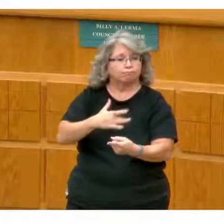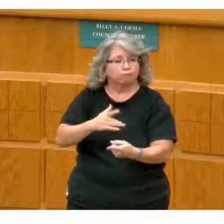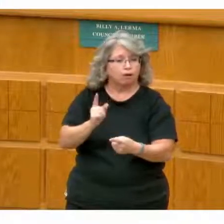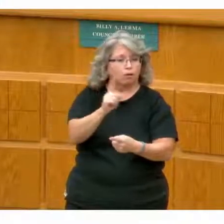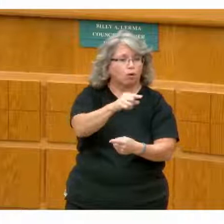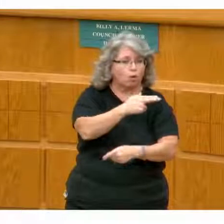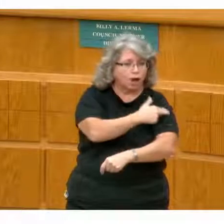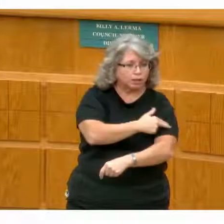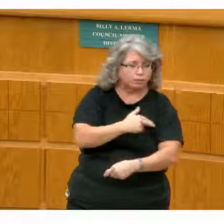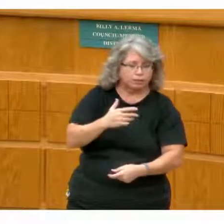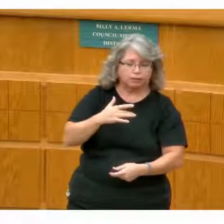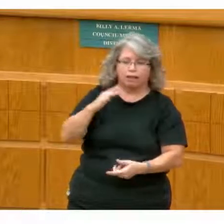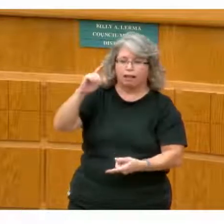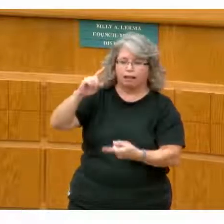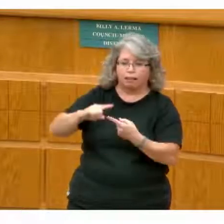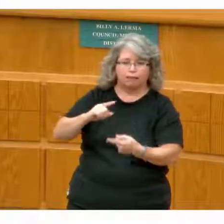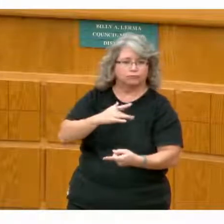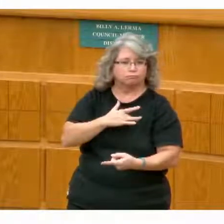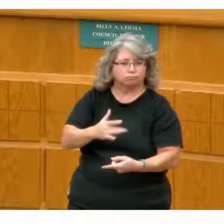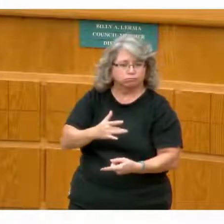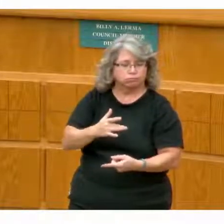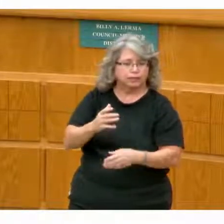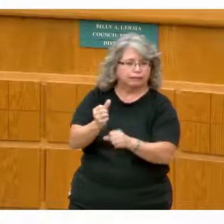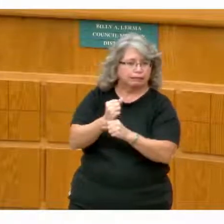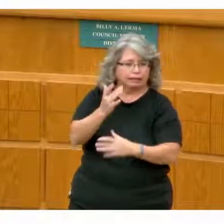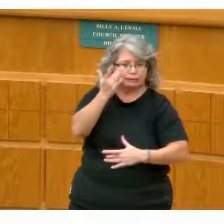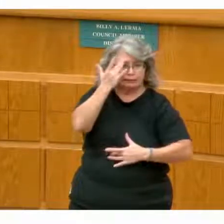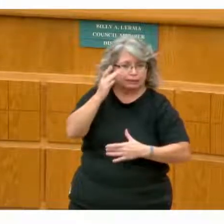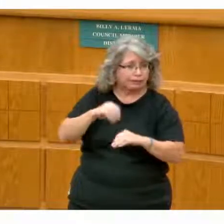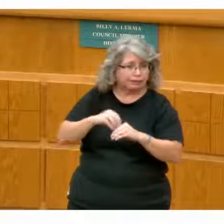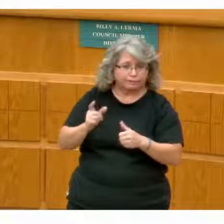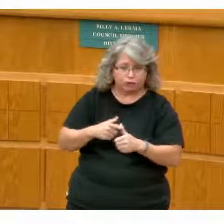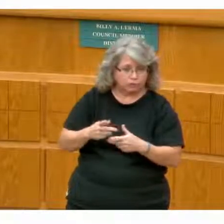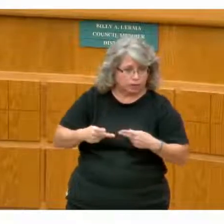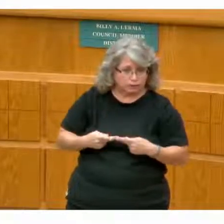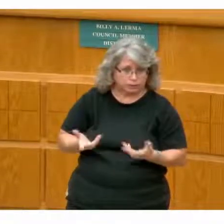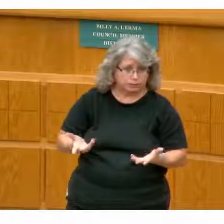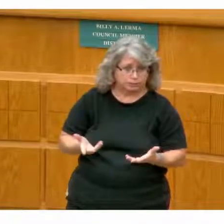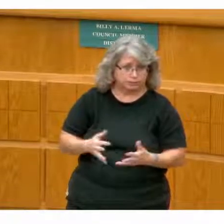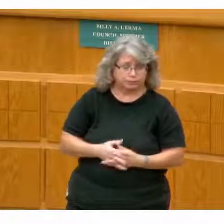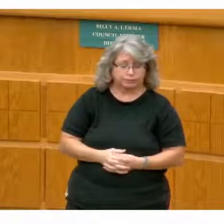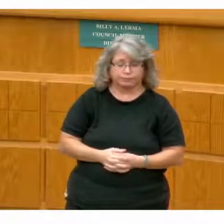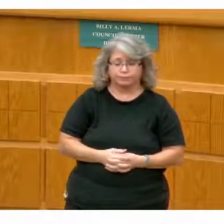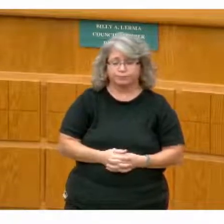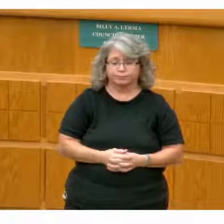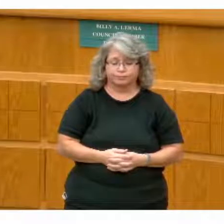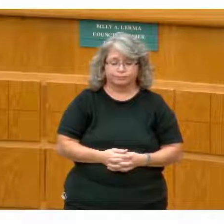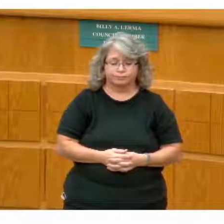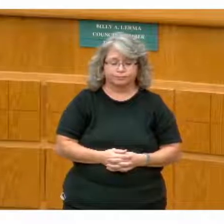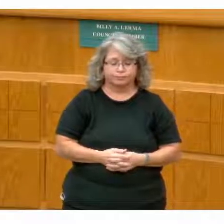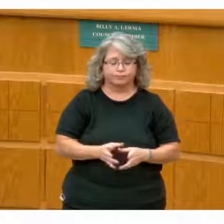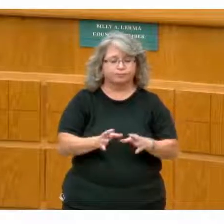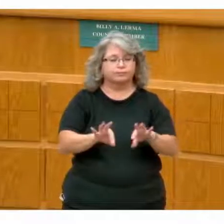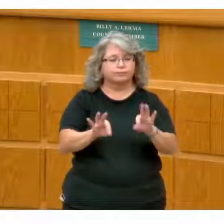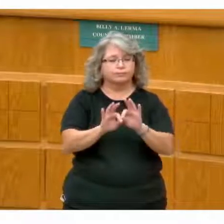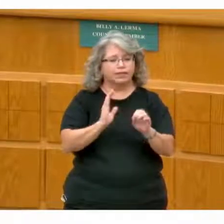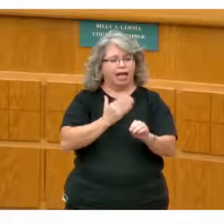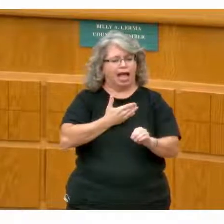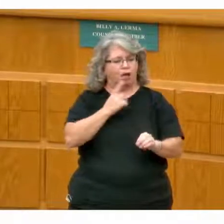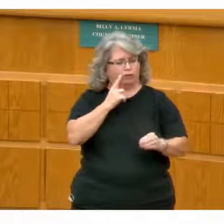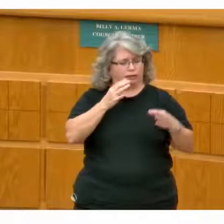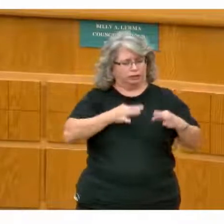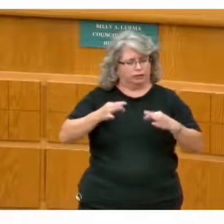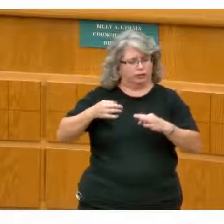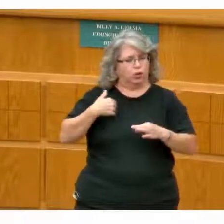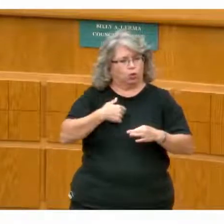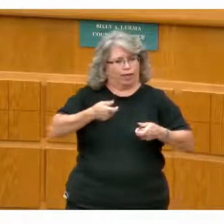to contract COVID in the first place. And the important point is that our decisions, we have control over this. We can